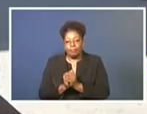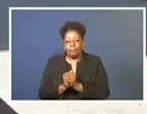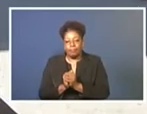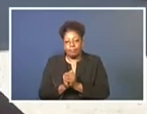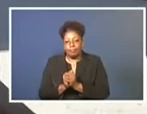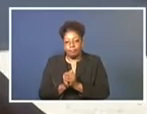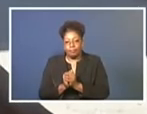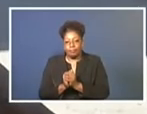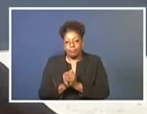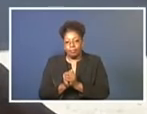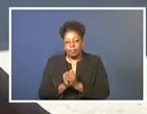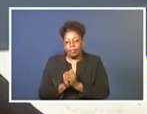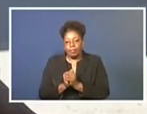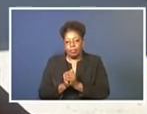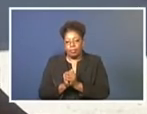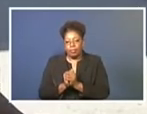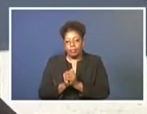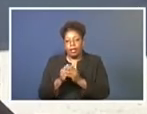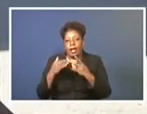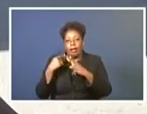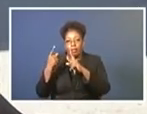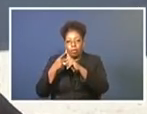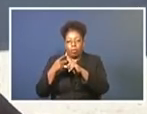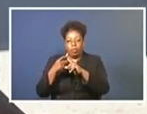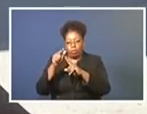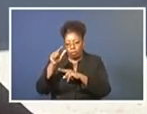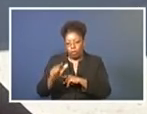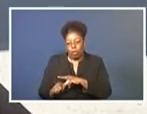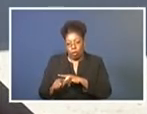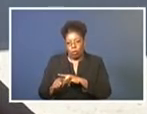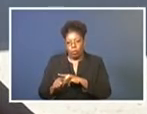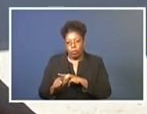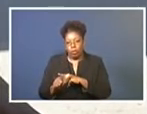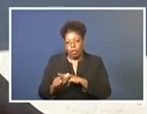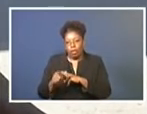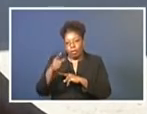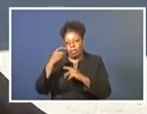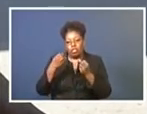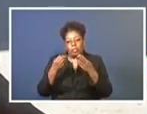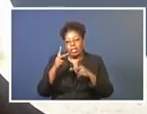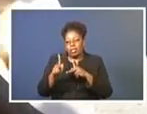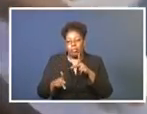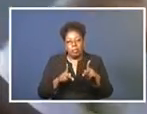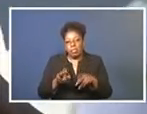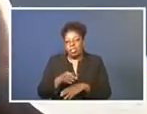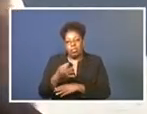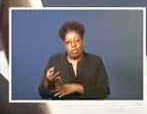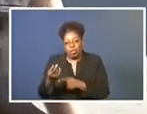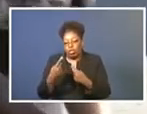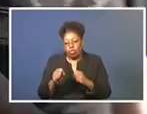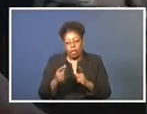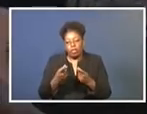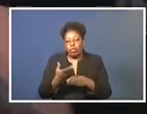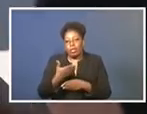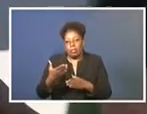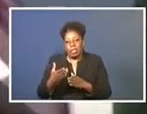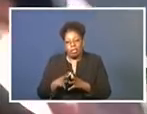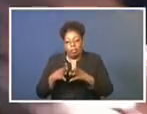know, I set the bar pretty low when it comes to New Year's resolutions because so many people fail when they try to do something huge in the year.